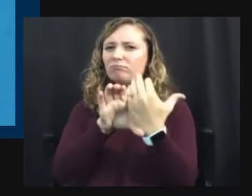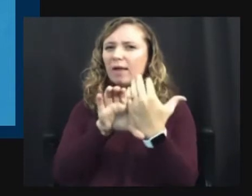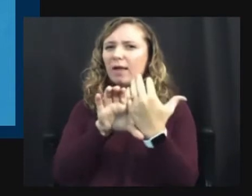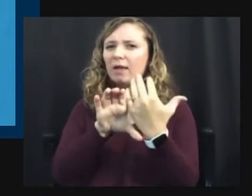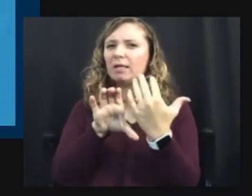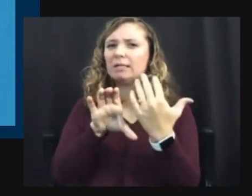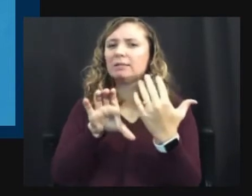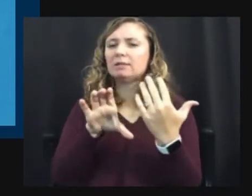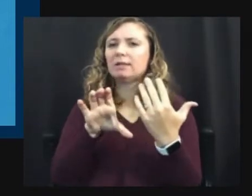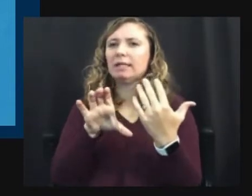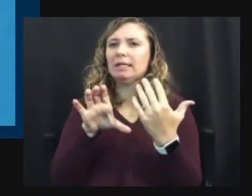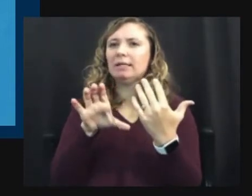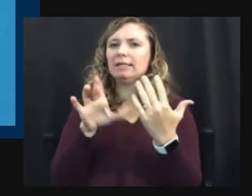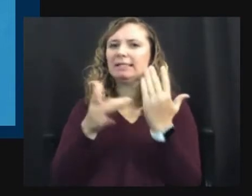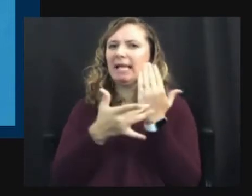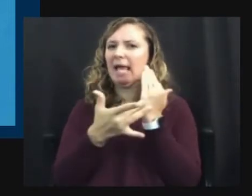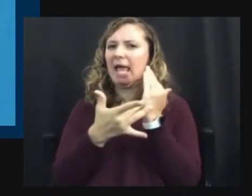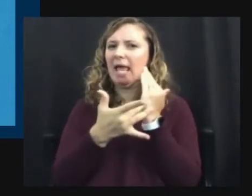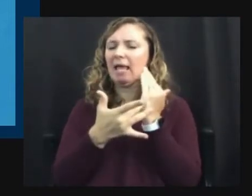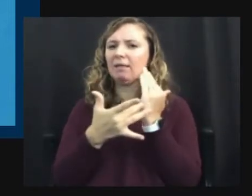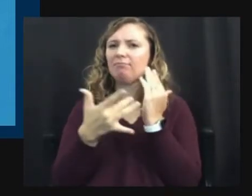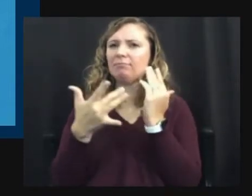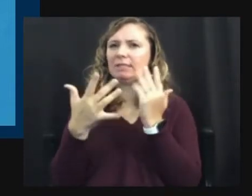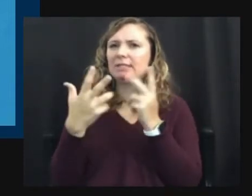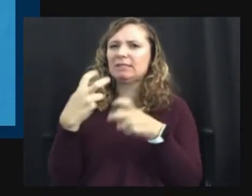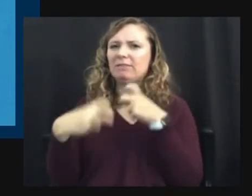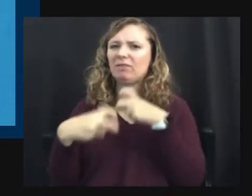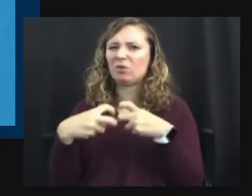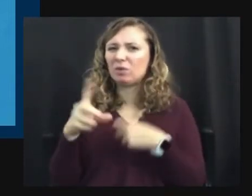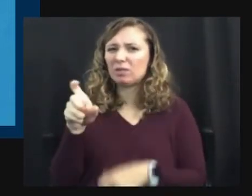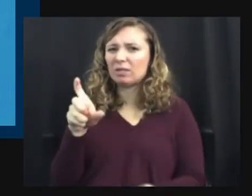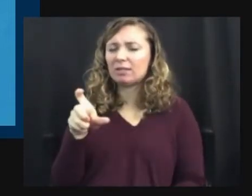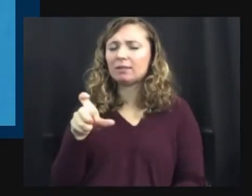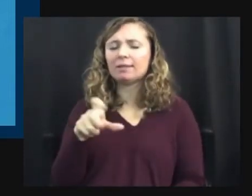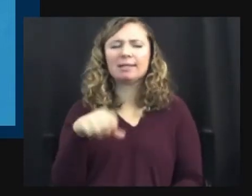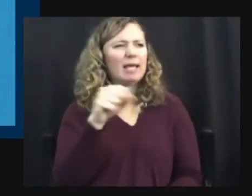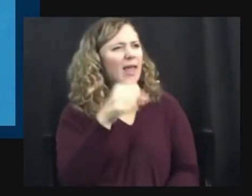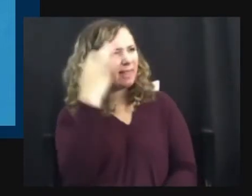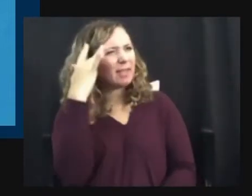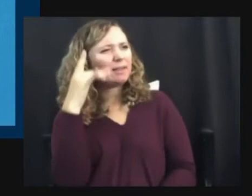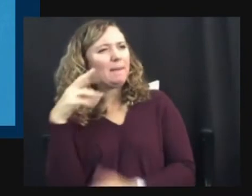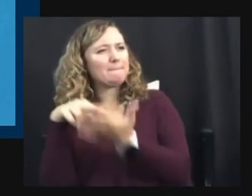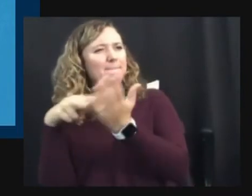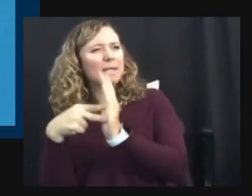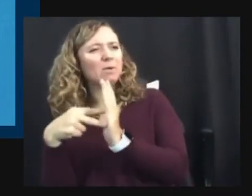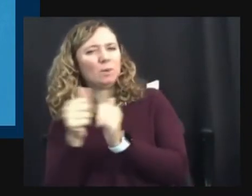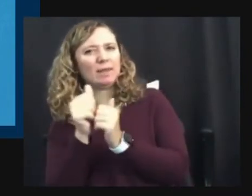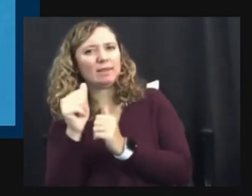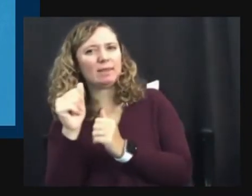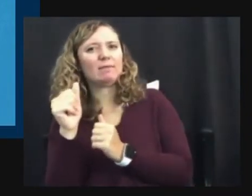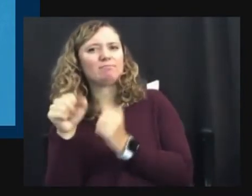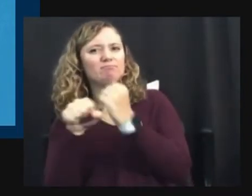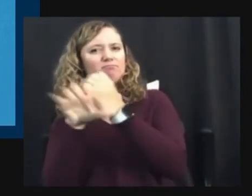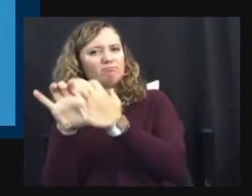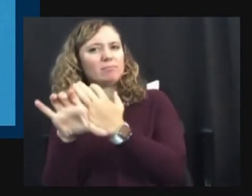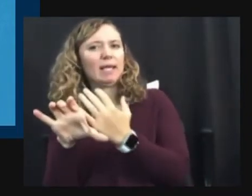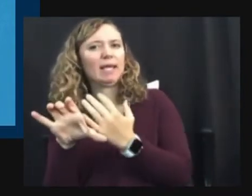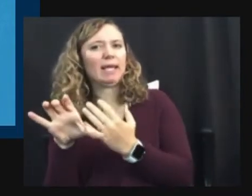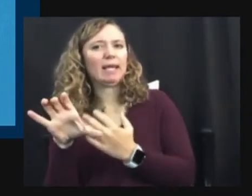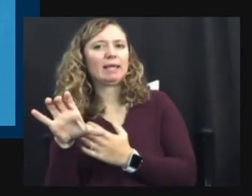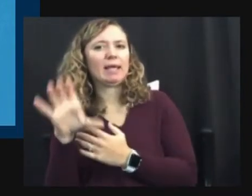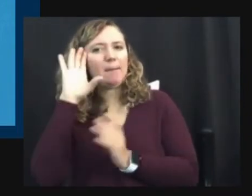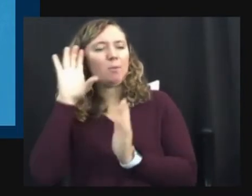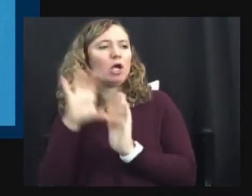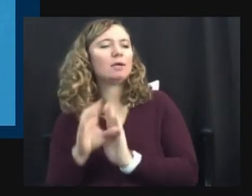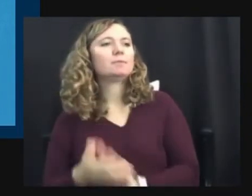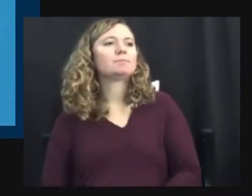having cameras on and Sure. I think that this is something that